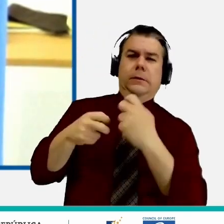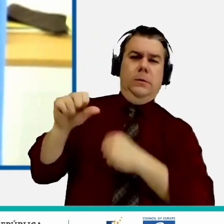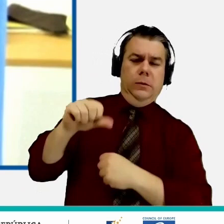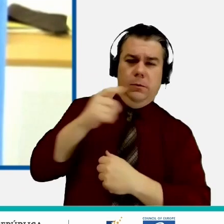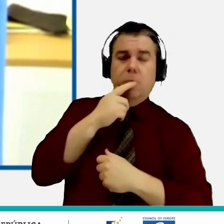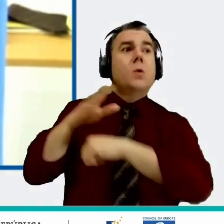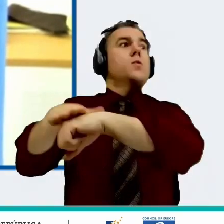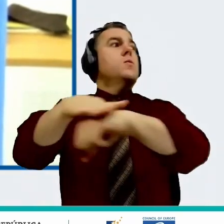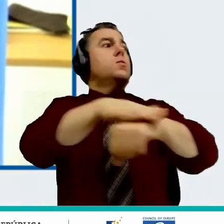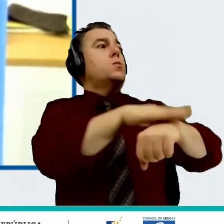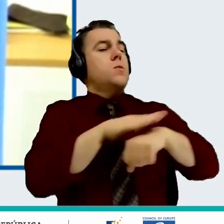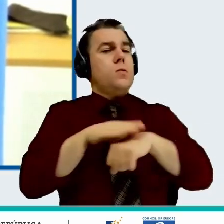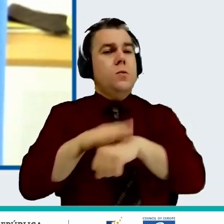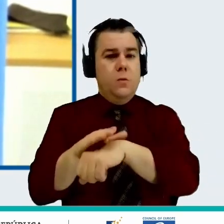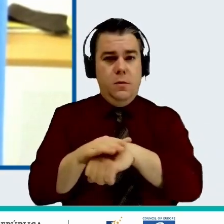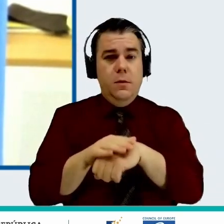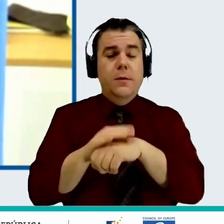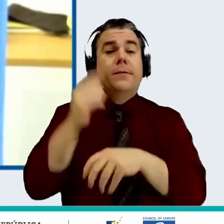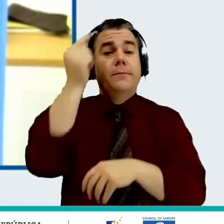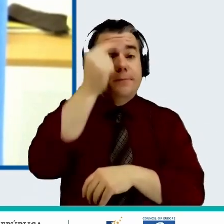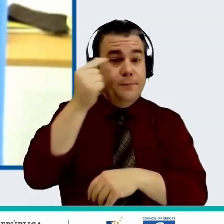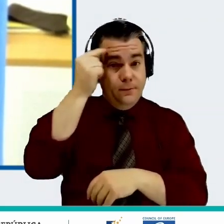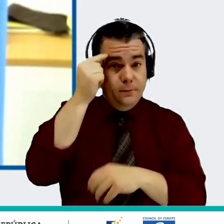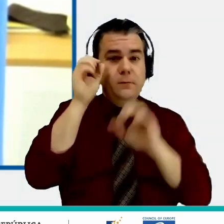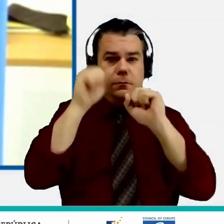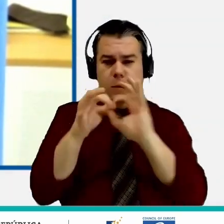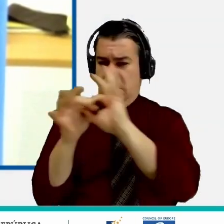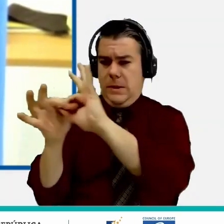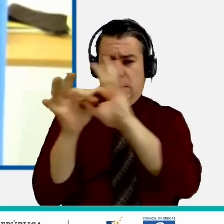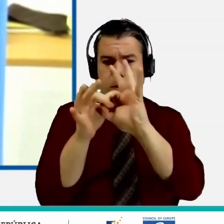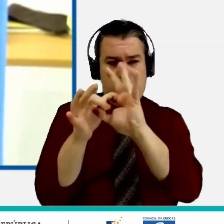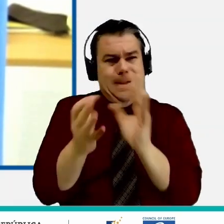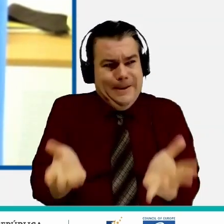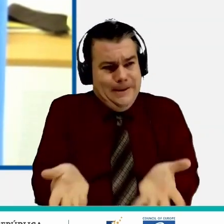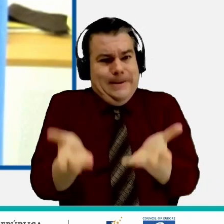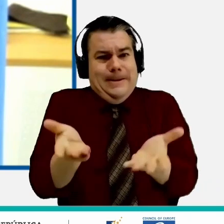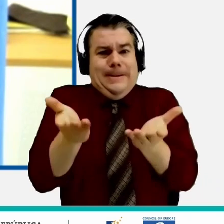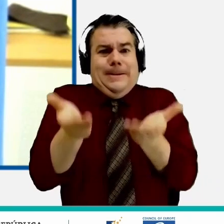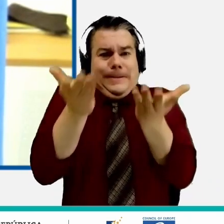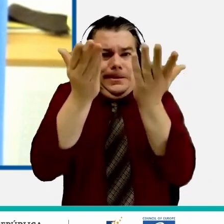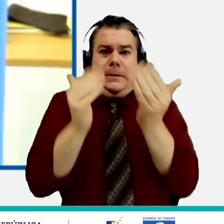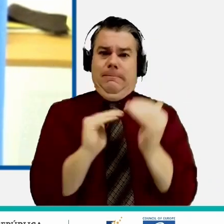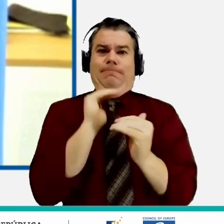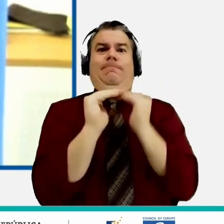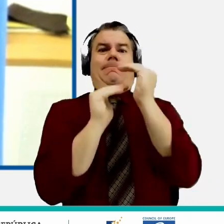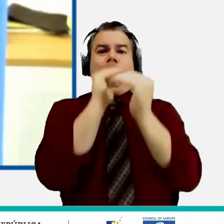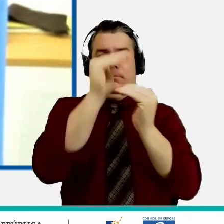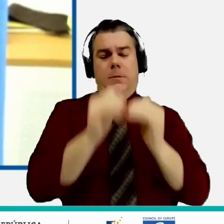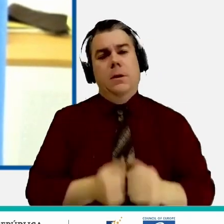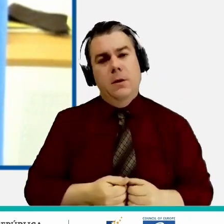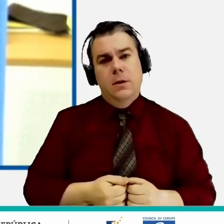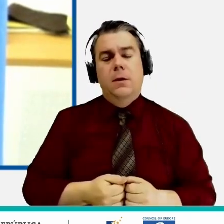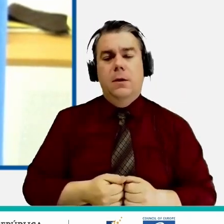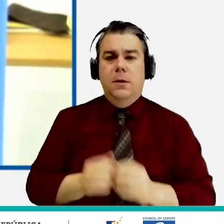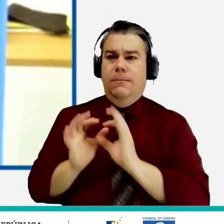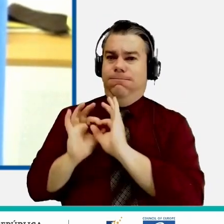enhancing capacity of governance and institutions to cooperate nationally and across borders. And I would like